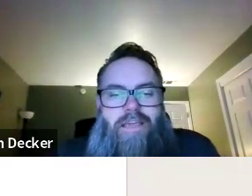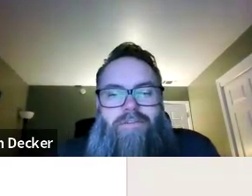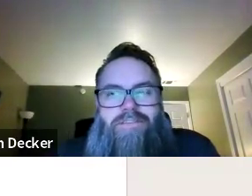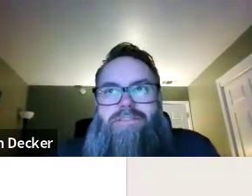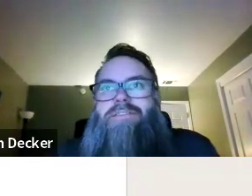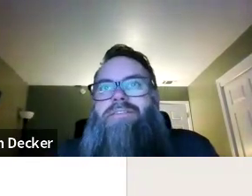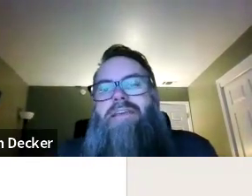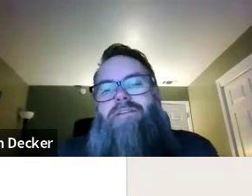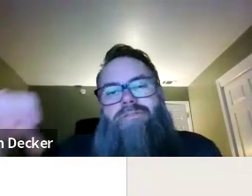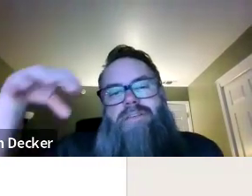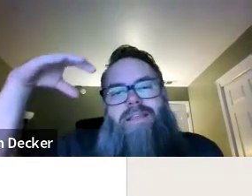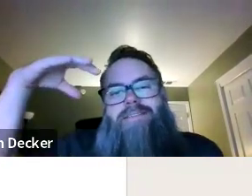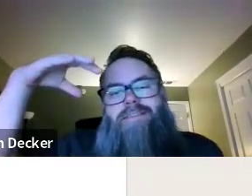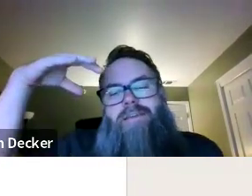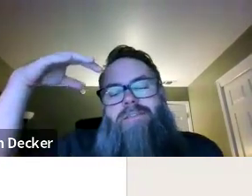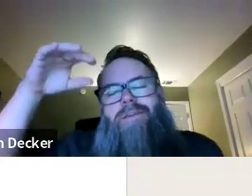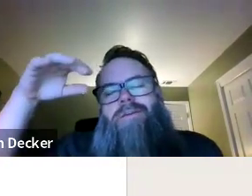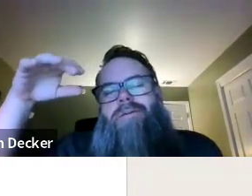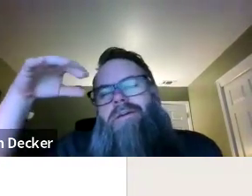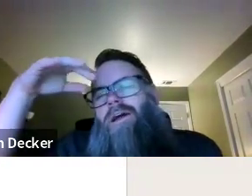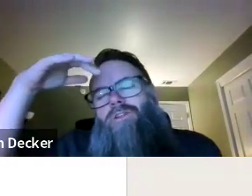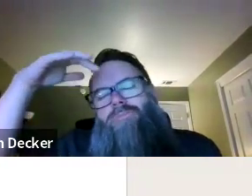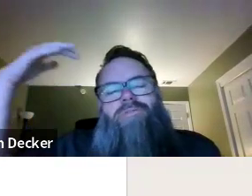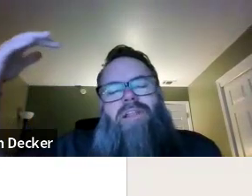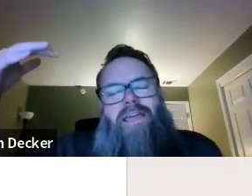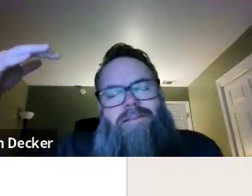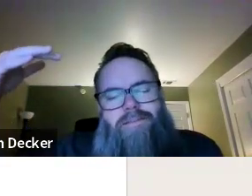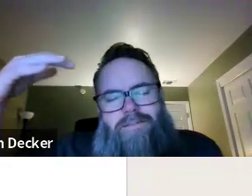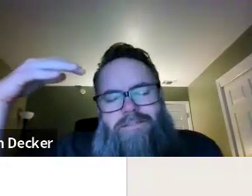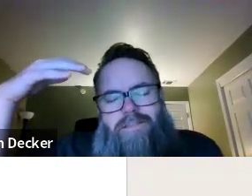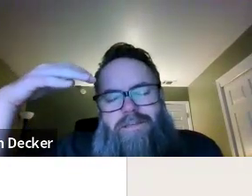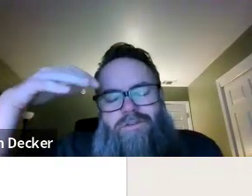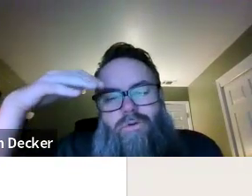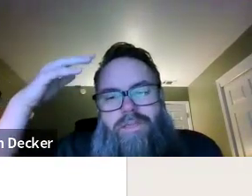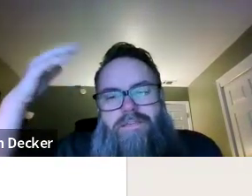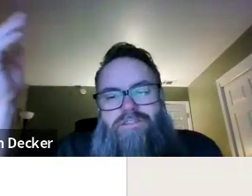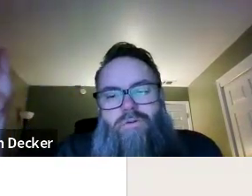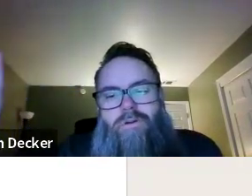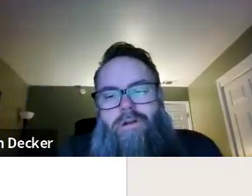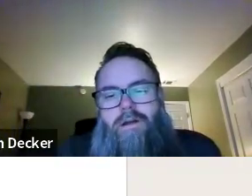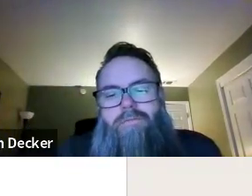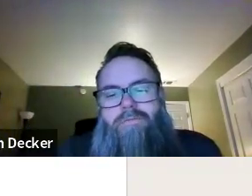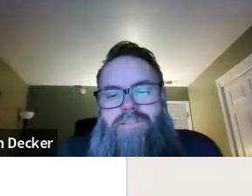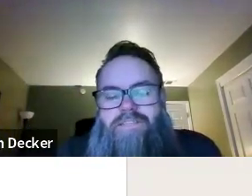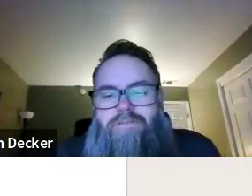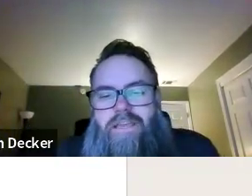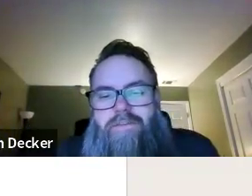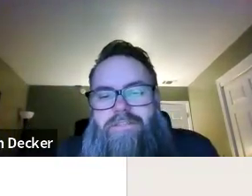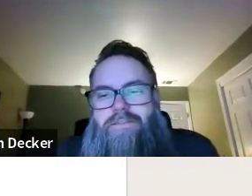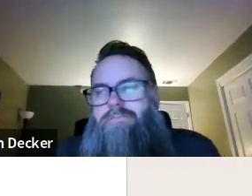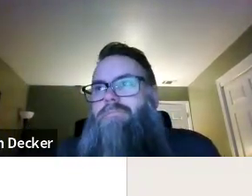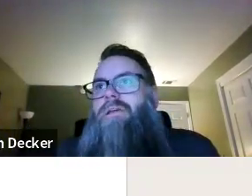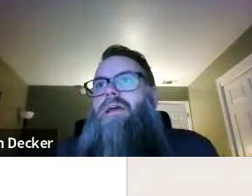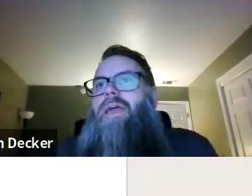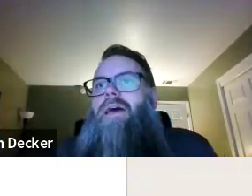in the city of Davis. This entails annexing a little bit of land into the northeast corner of the city